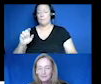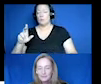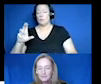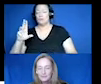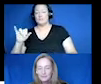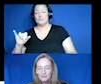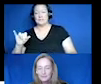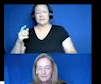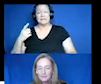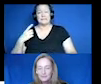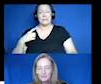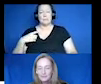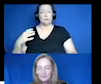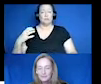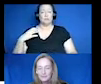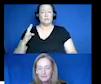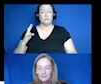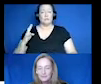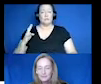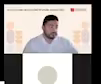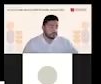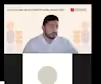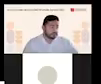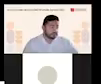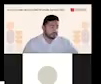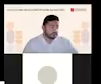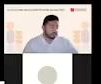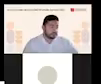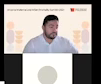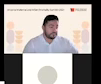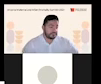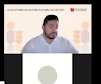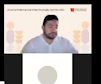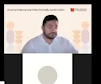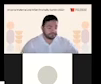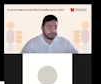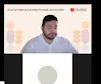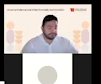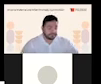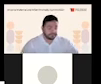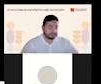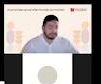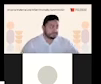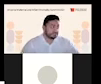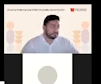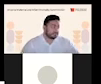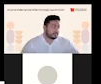Deputy Chief of the Bureau of Women and Children's Health, to close out the day for us. Thank you.